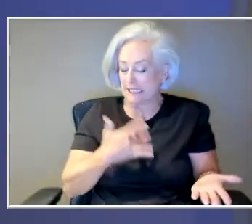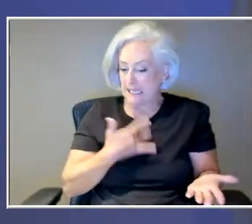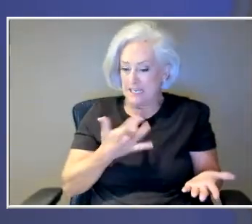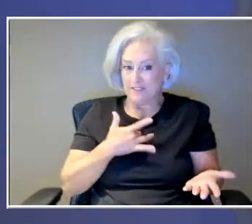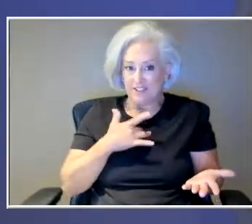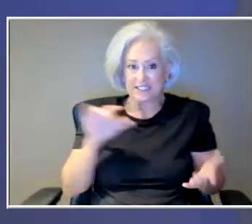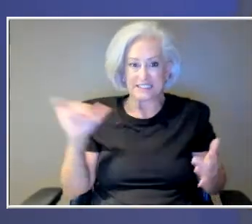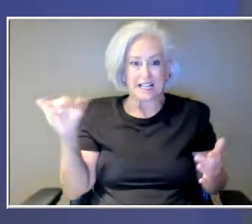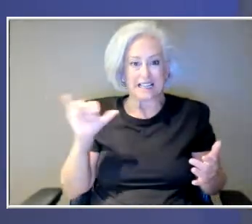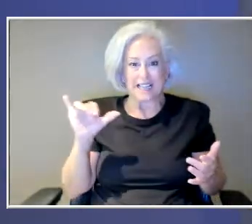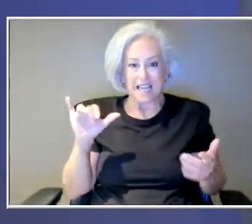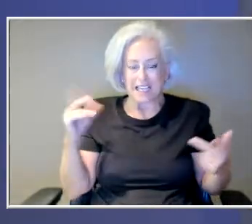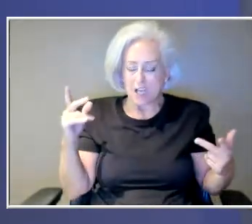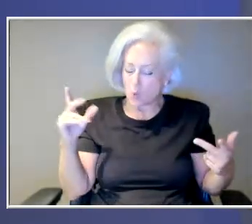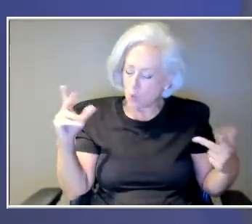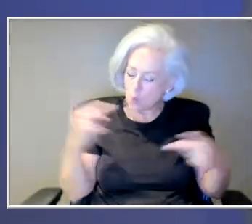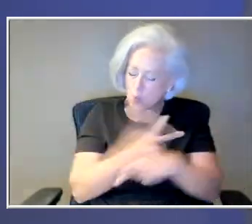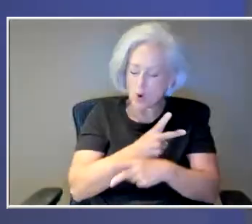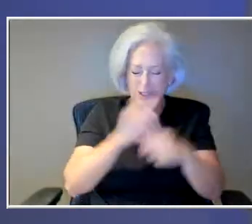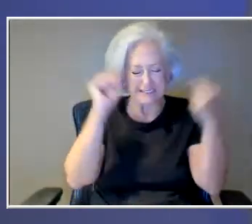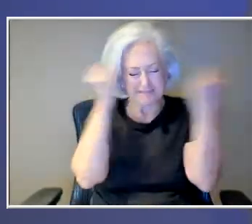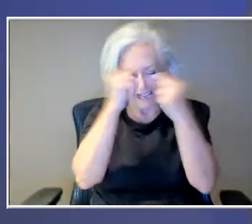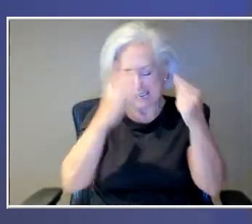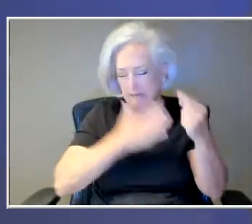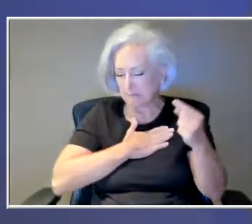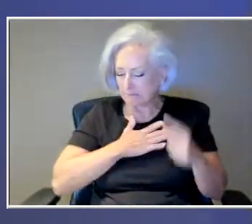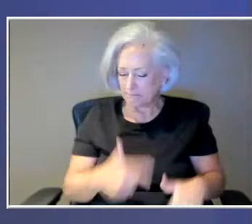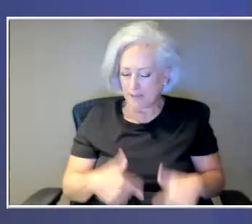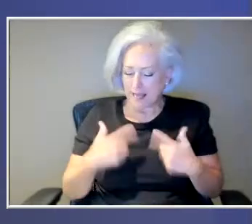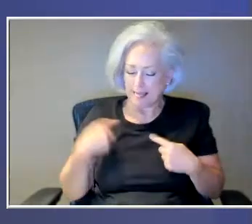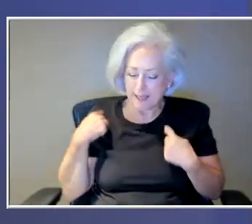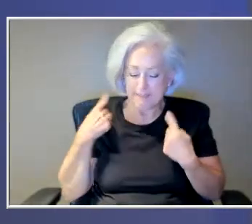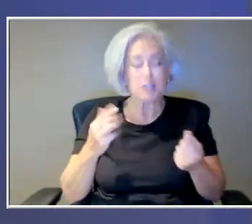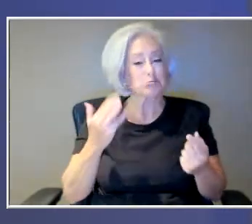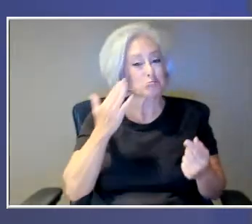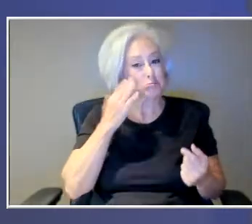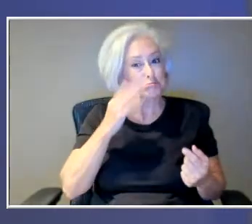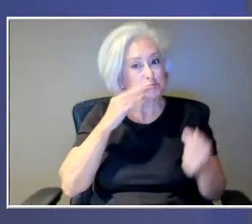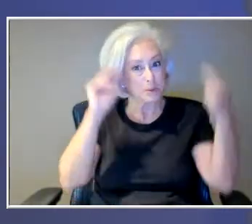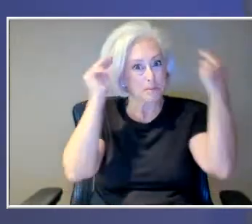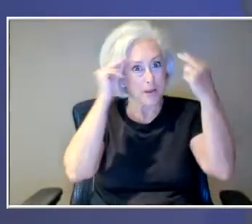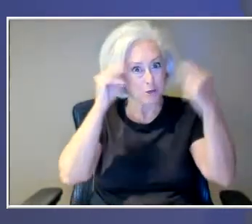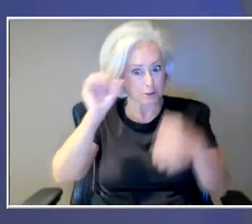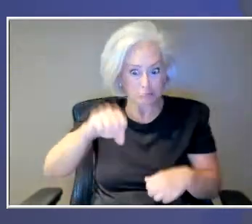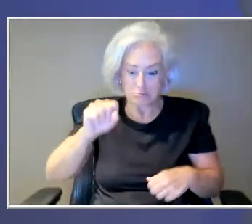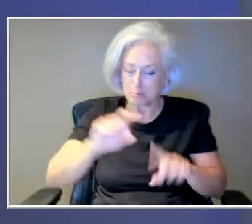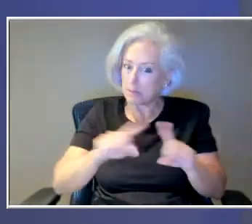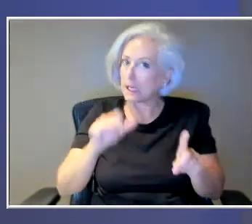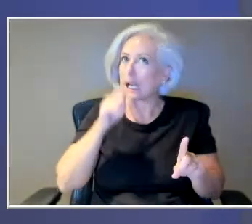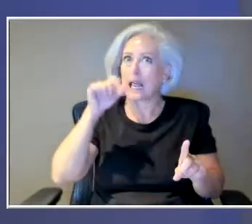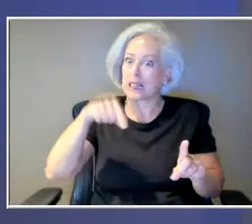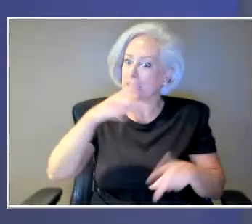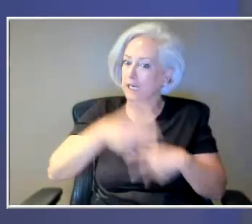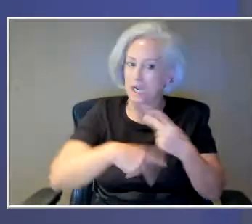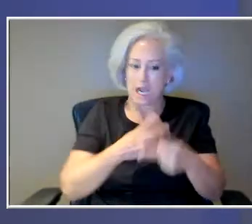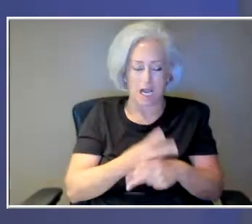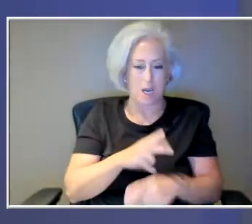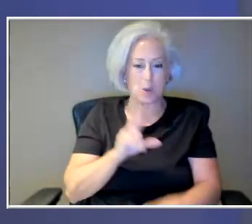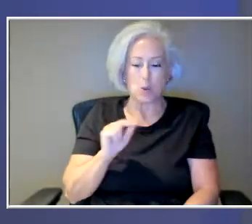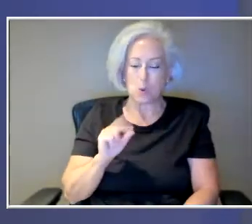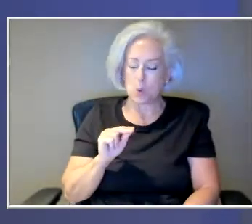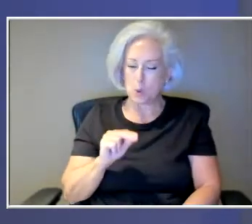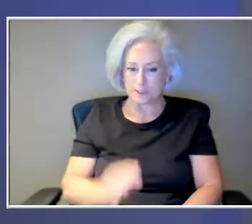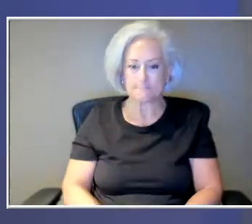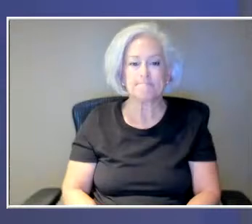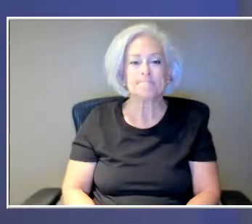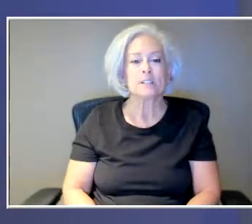headache of my life, and I've had migraines in the past, but not like this. And so he asked, a lot